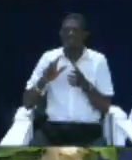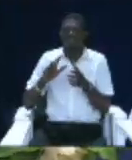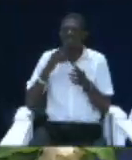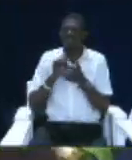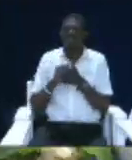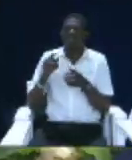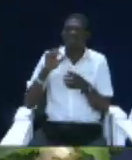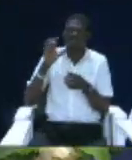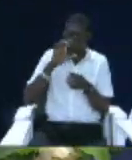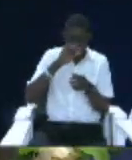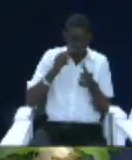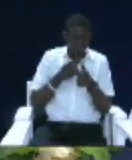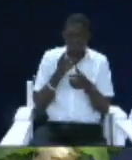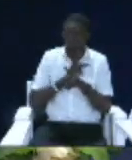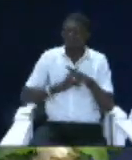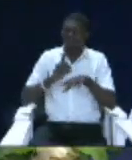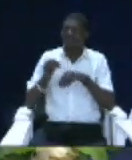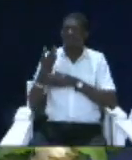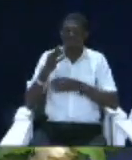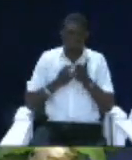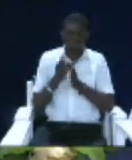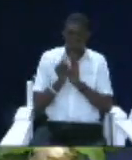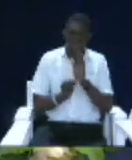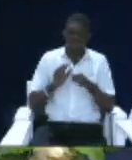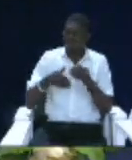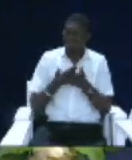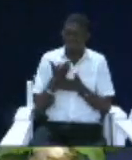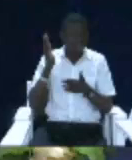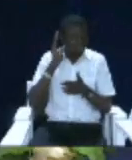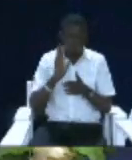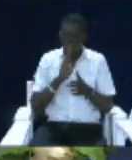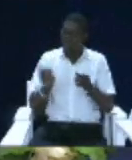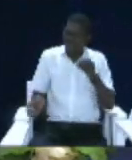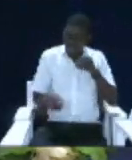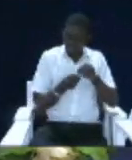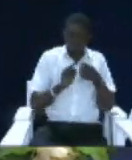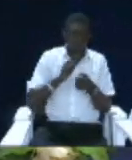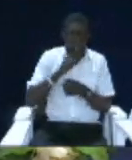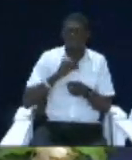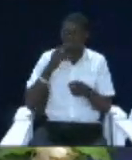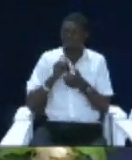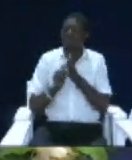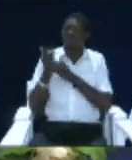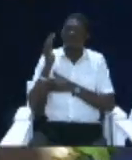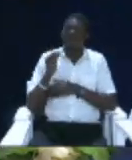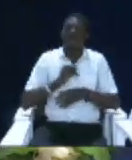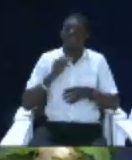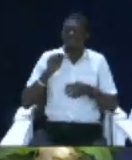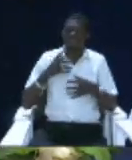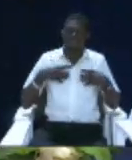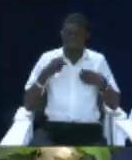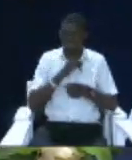verse 33, you said, seek first the kingdom of God and his righteousness, and all those things shall be added to you. I said, God, I need